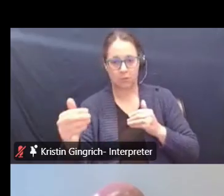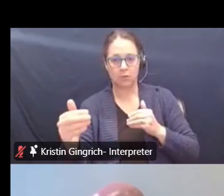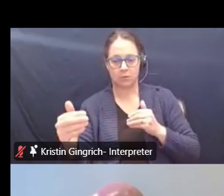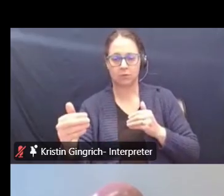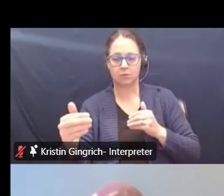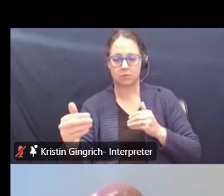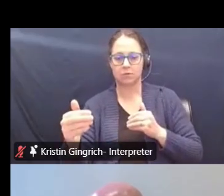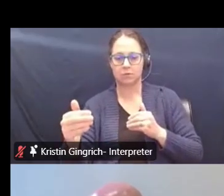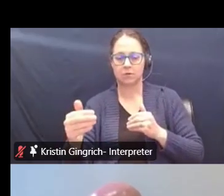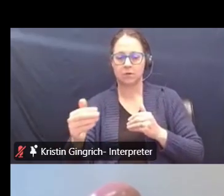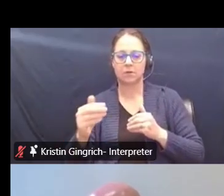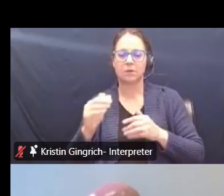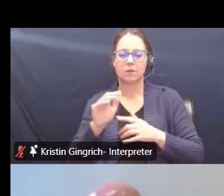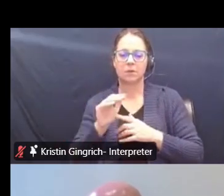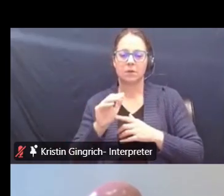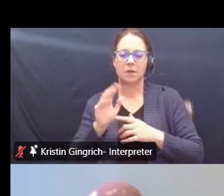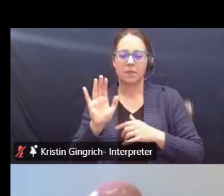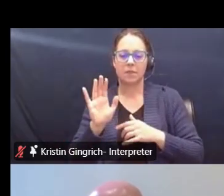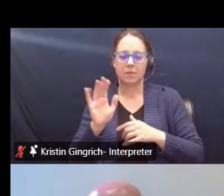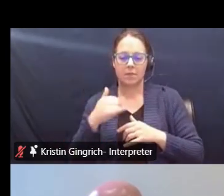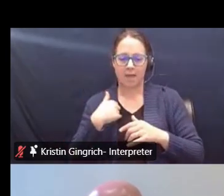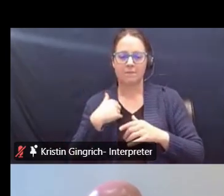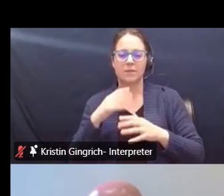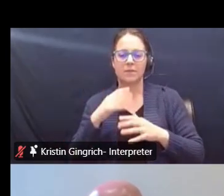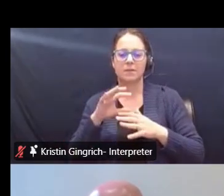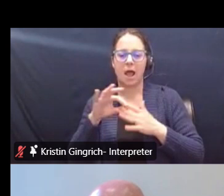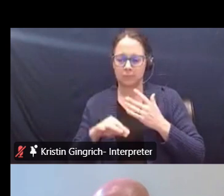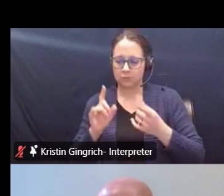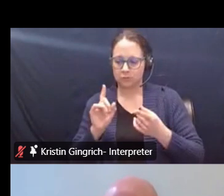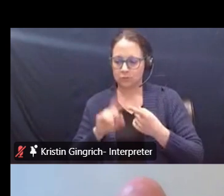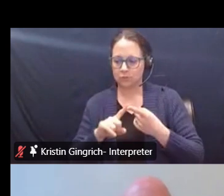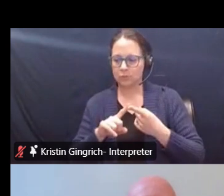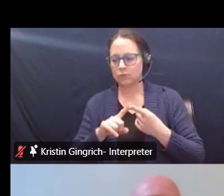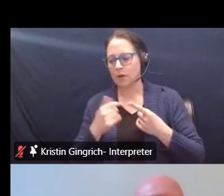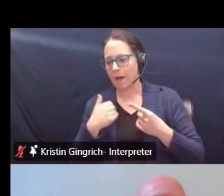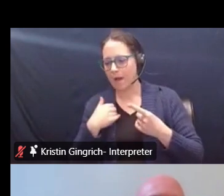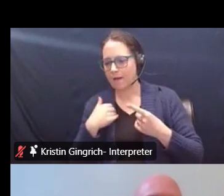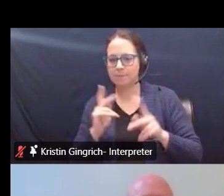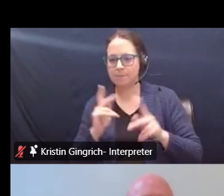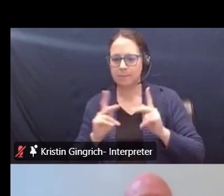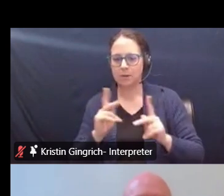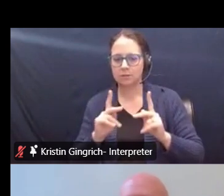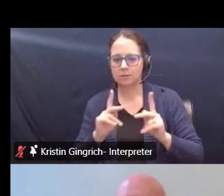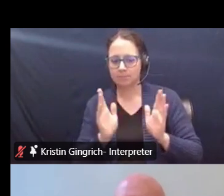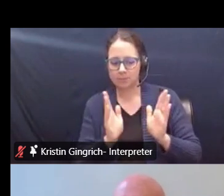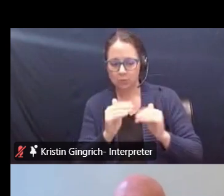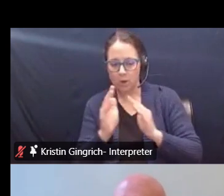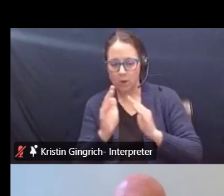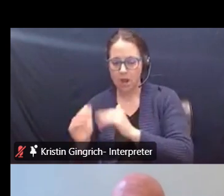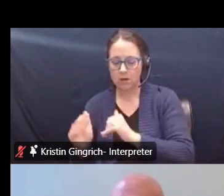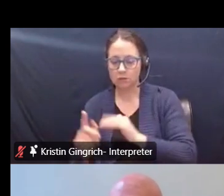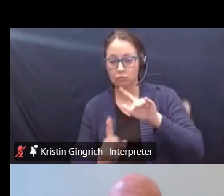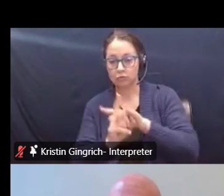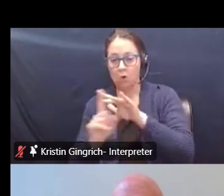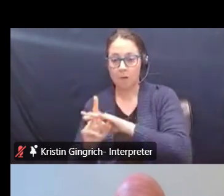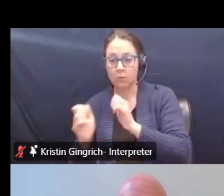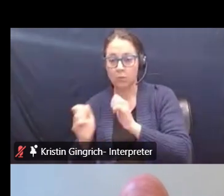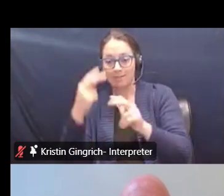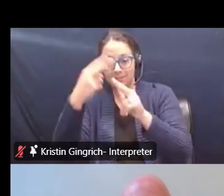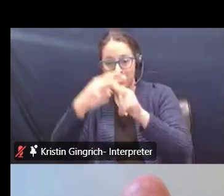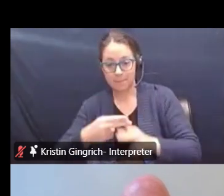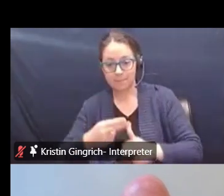There is an option to have people's little squares show up with their names,